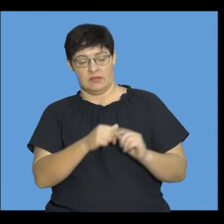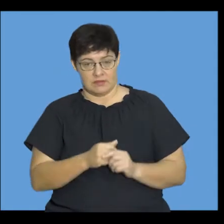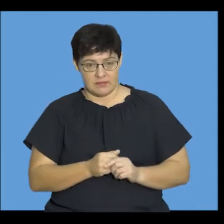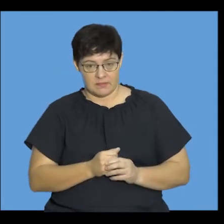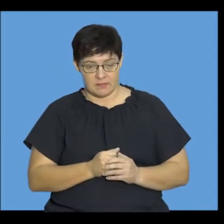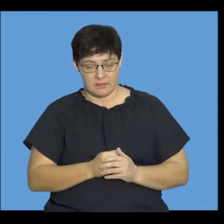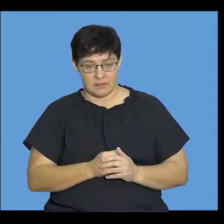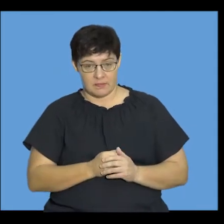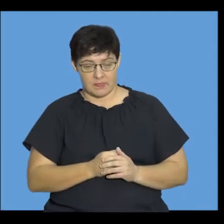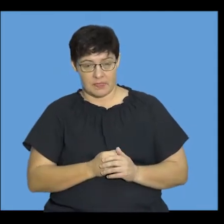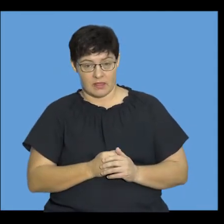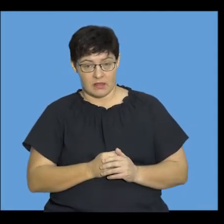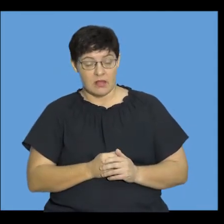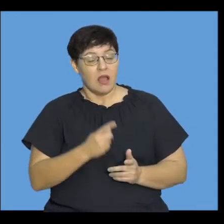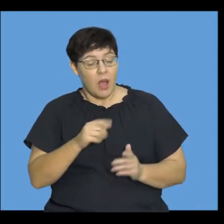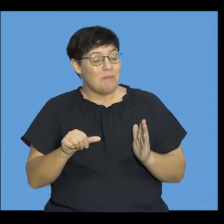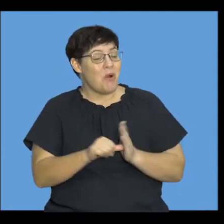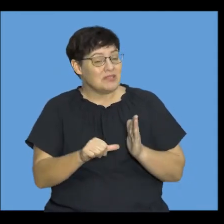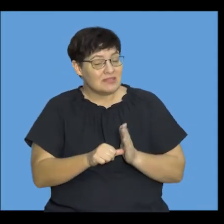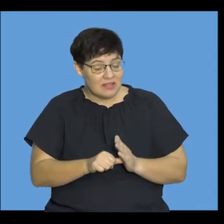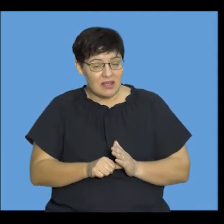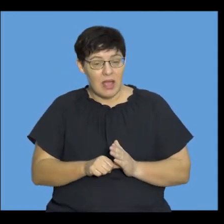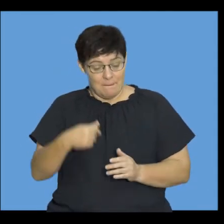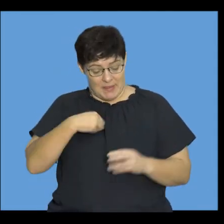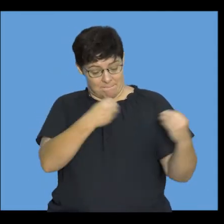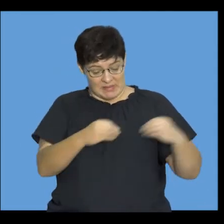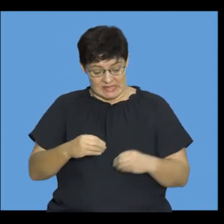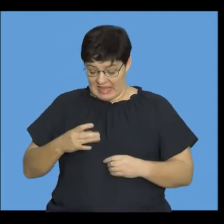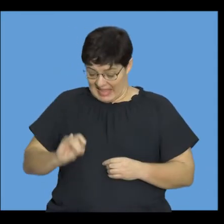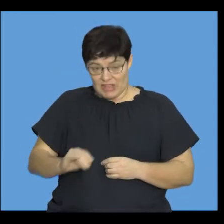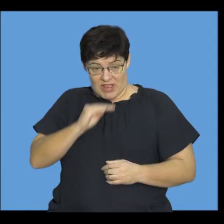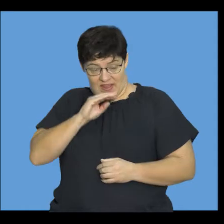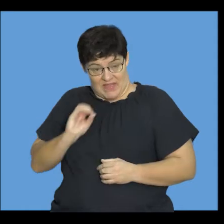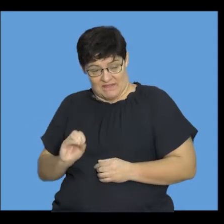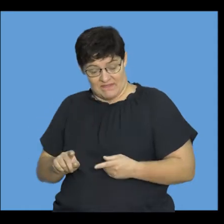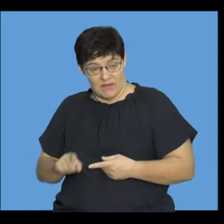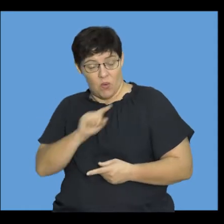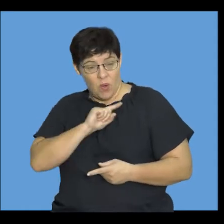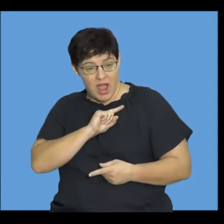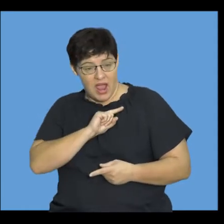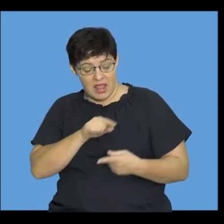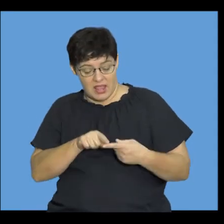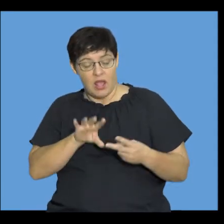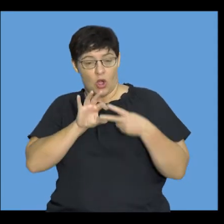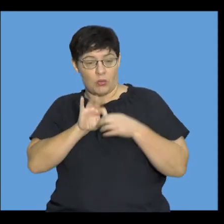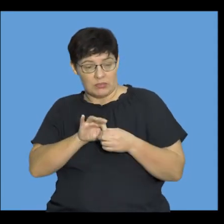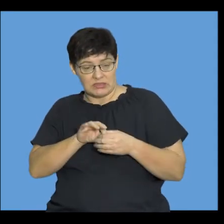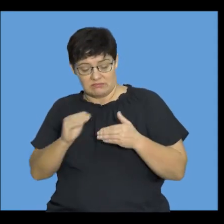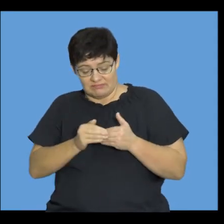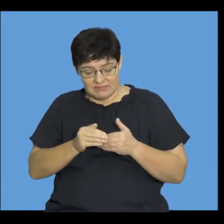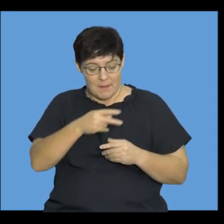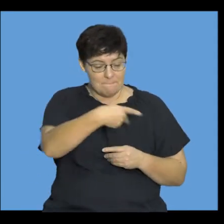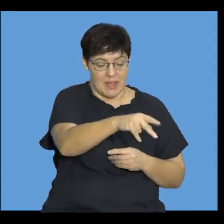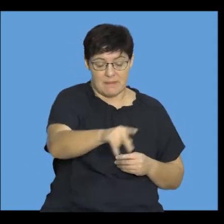budget. Do you have sufficient cash? One, to meet the short-term commitments such as